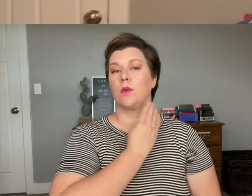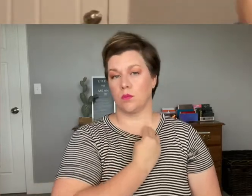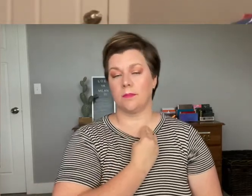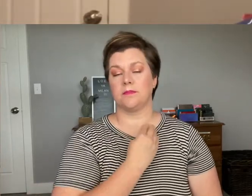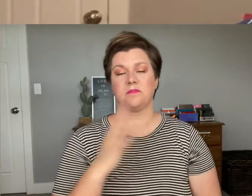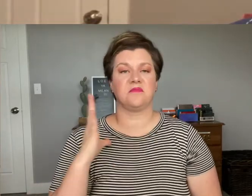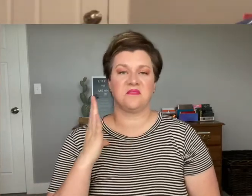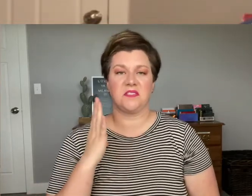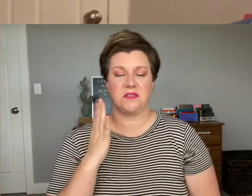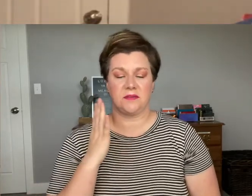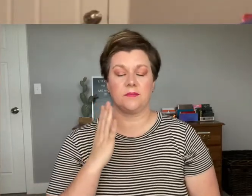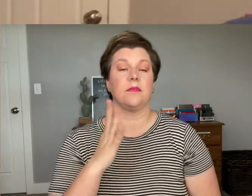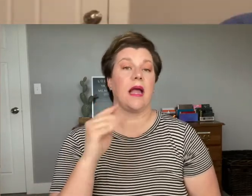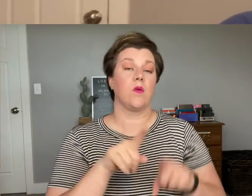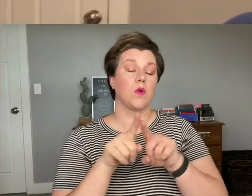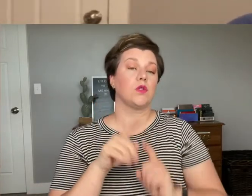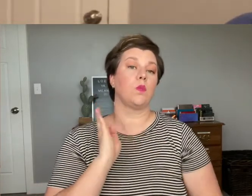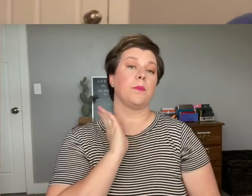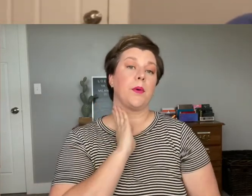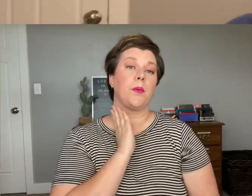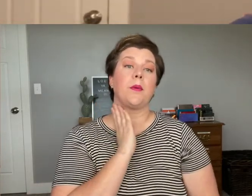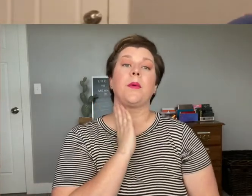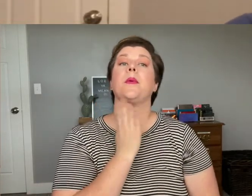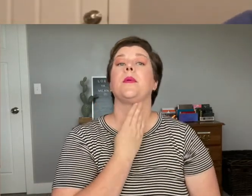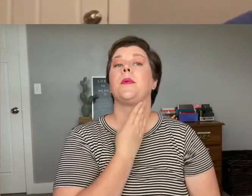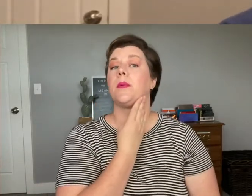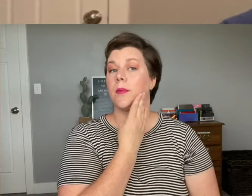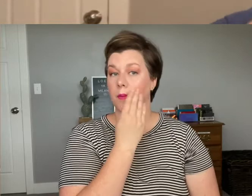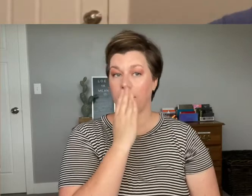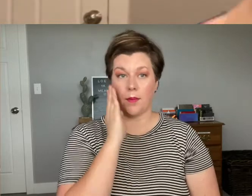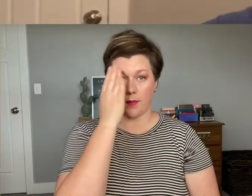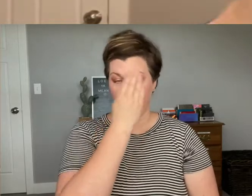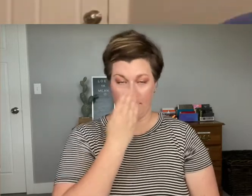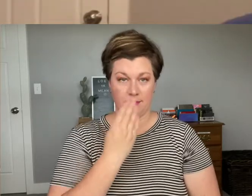do use swiping motions when I'm on my neck